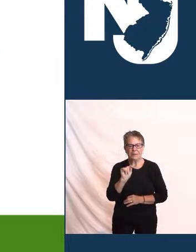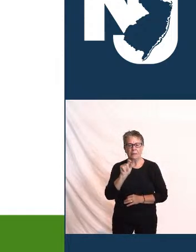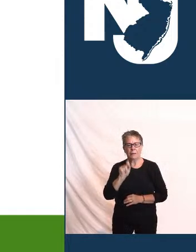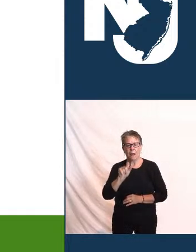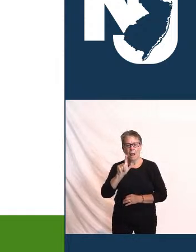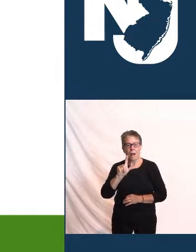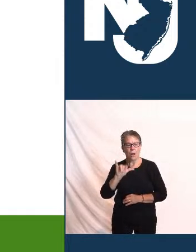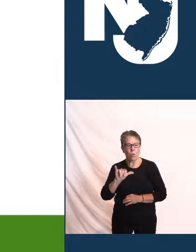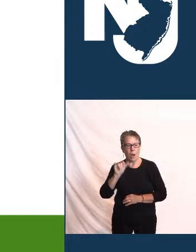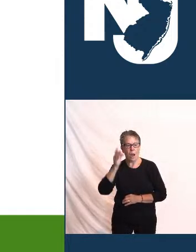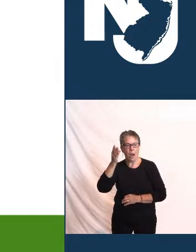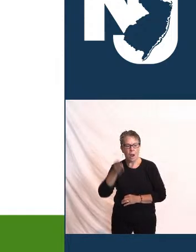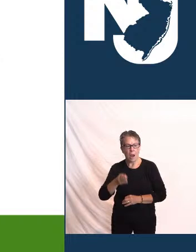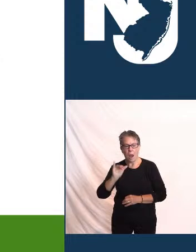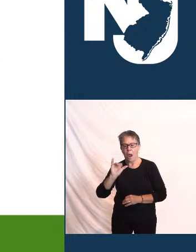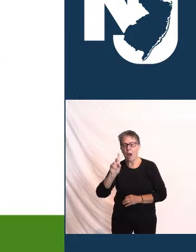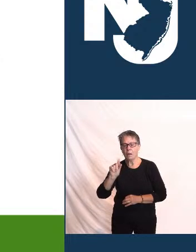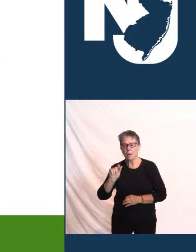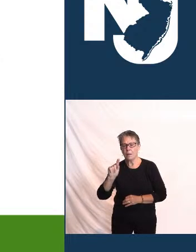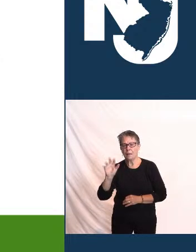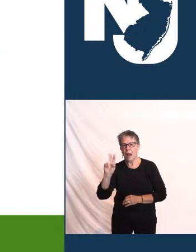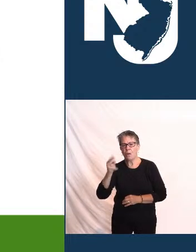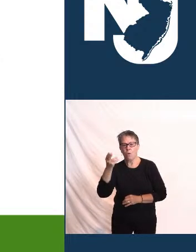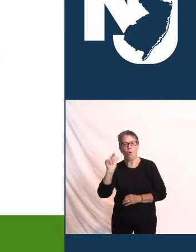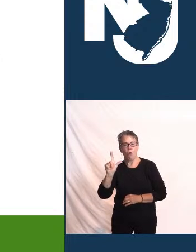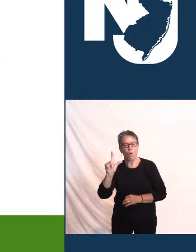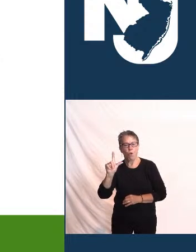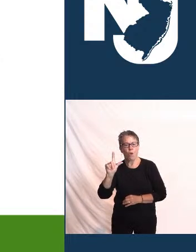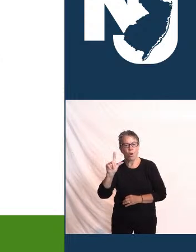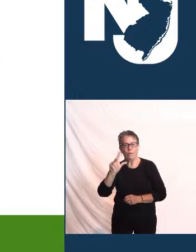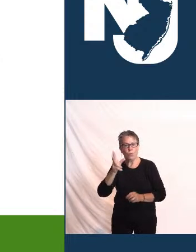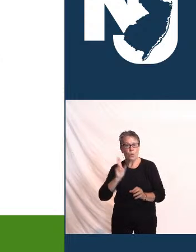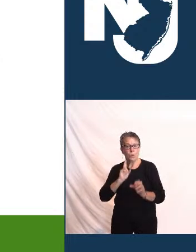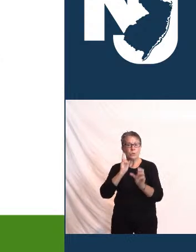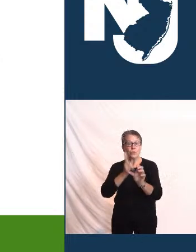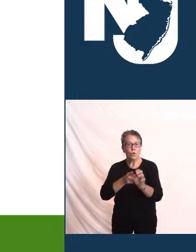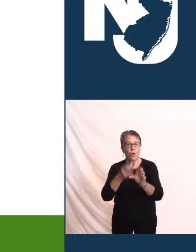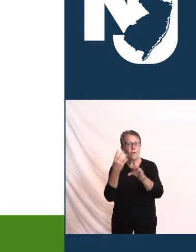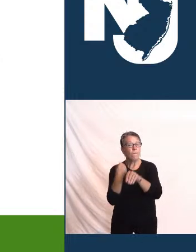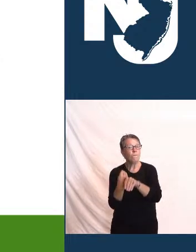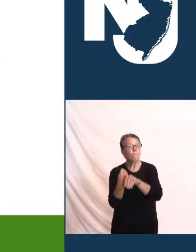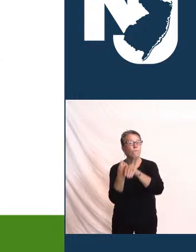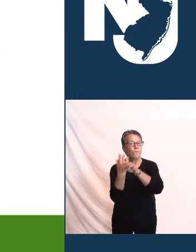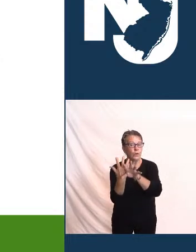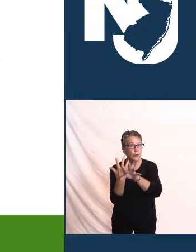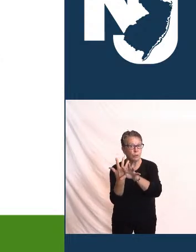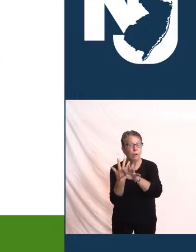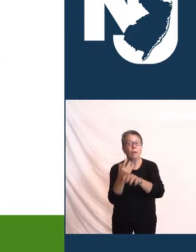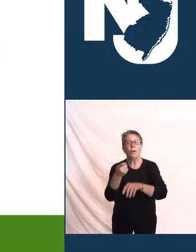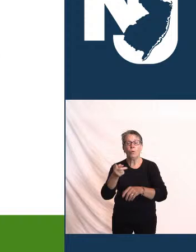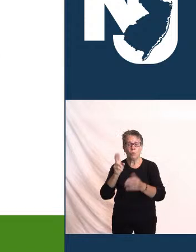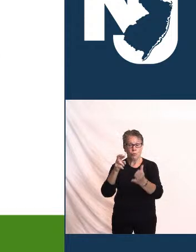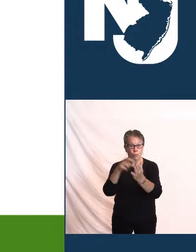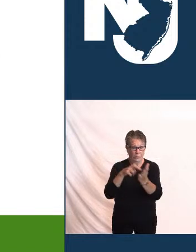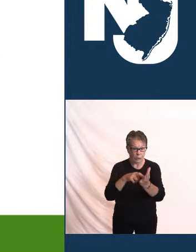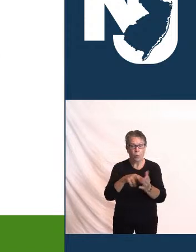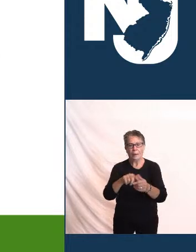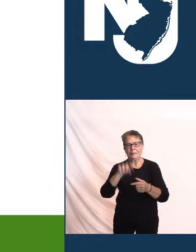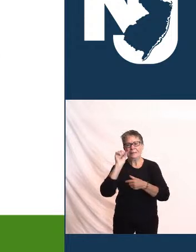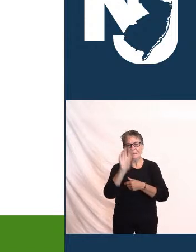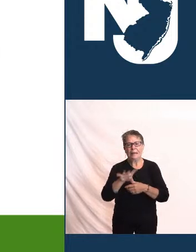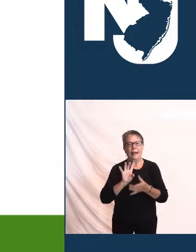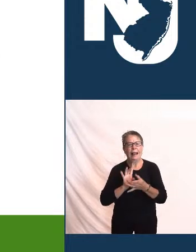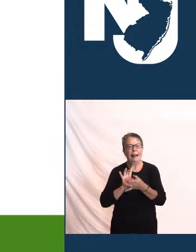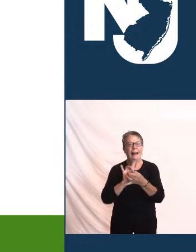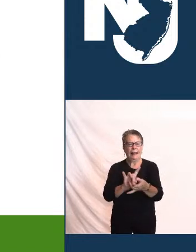I notified some legislators in both Mercer and Morris counties today that the FEMA